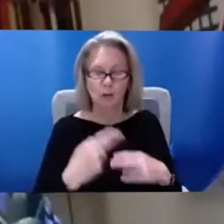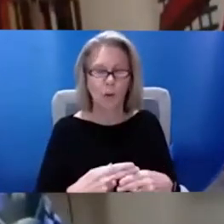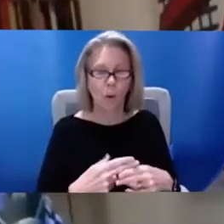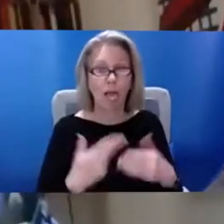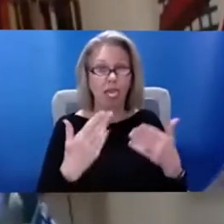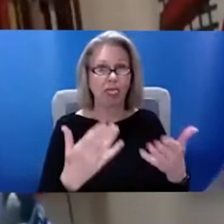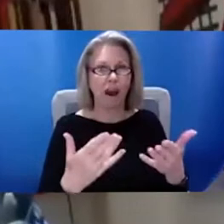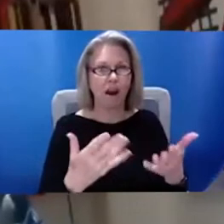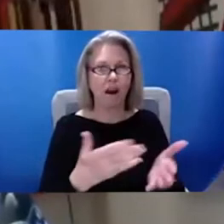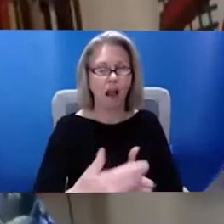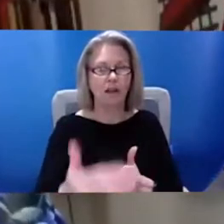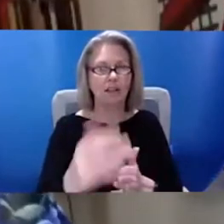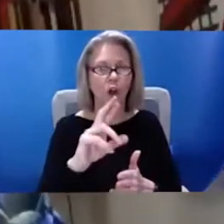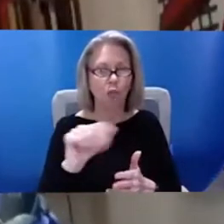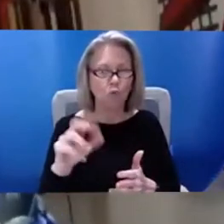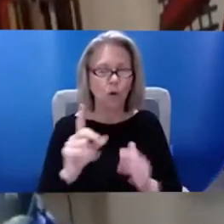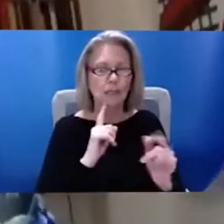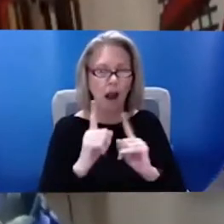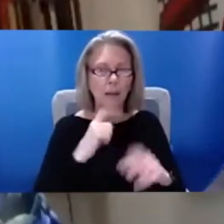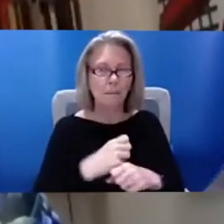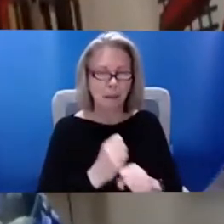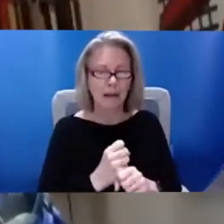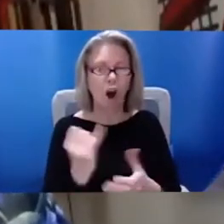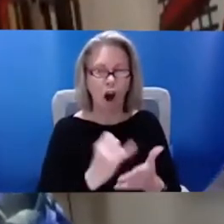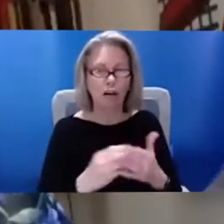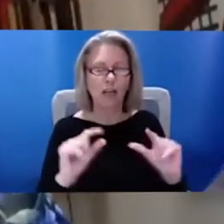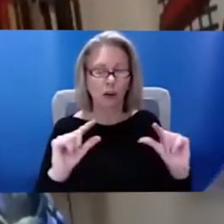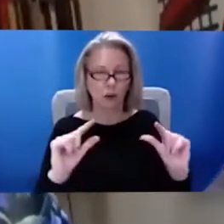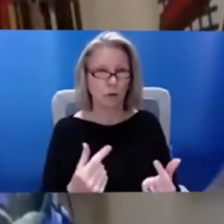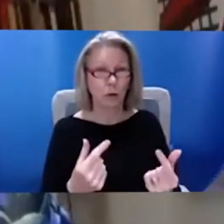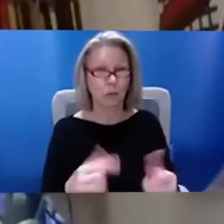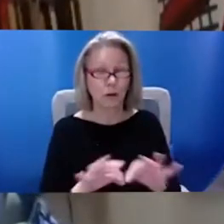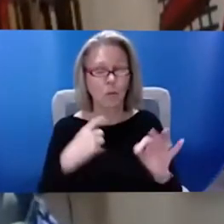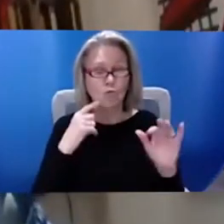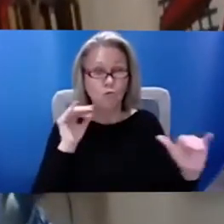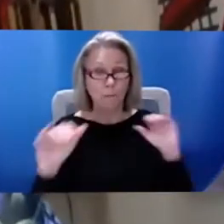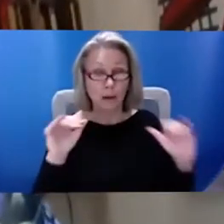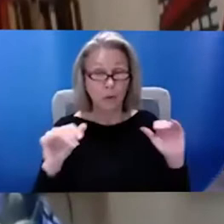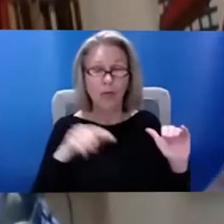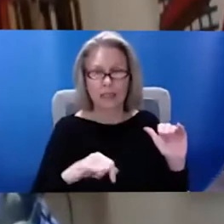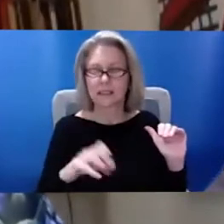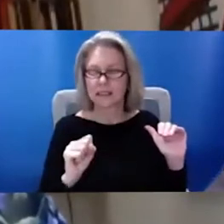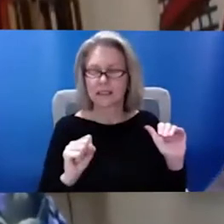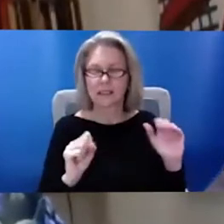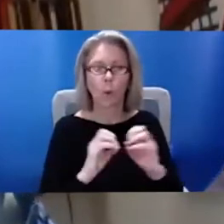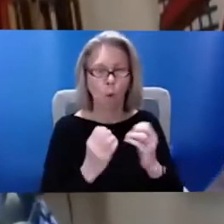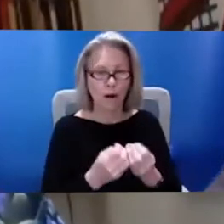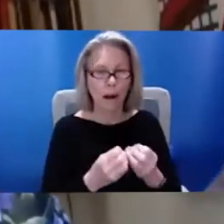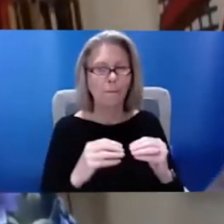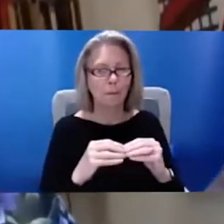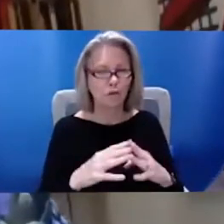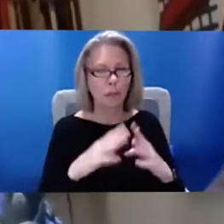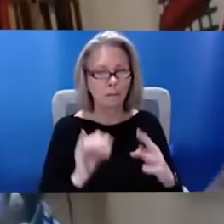Lies the Road, a dialogue about making art in a good way. And I just want to remind you that this is organized and put together